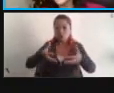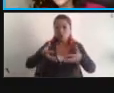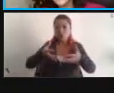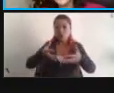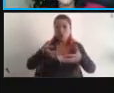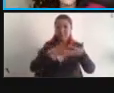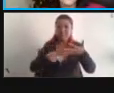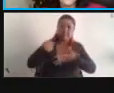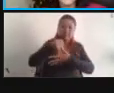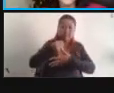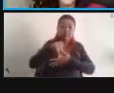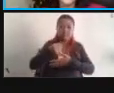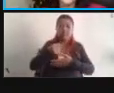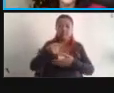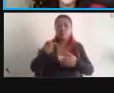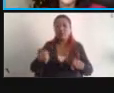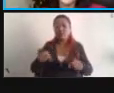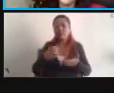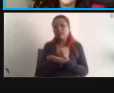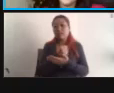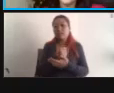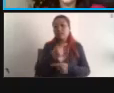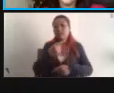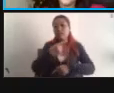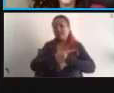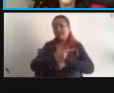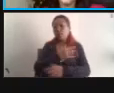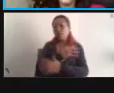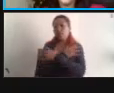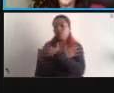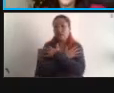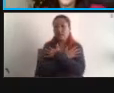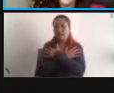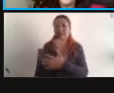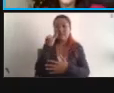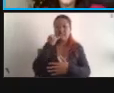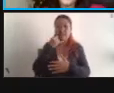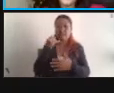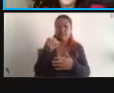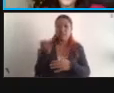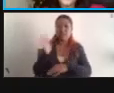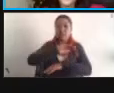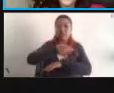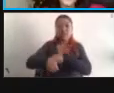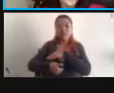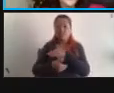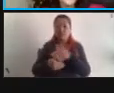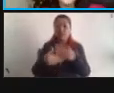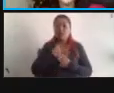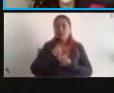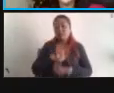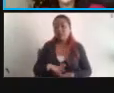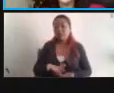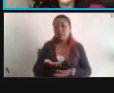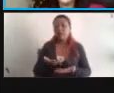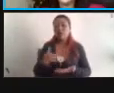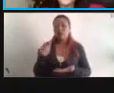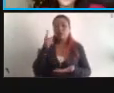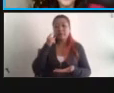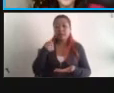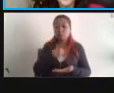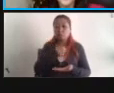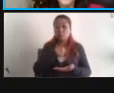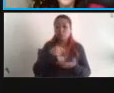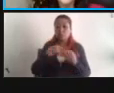well, taking a day of rest between two strenuous EVAs, for example. And then finally, because we're a learning organization, we're learning at